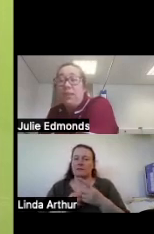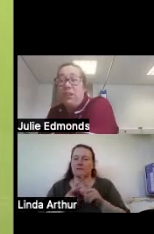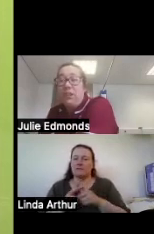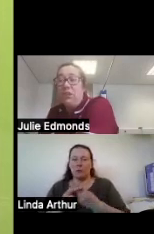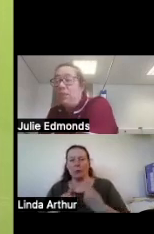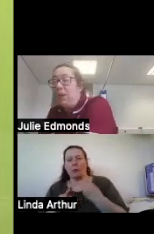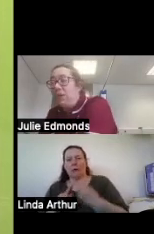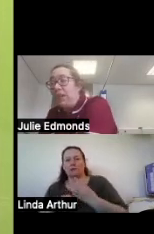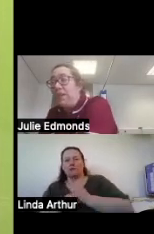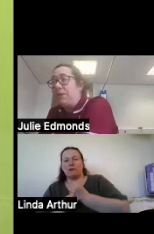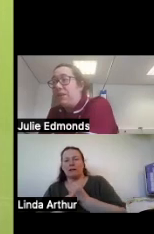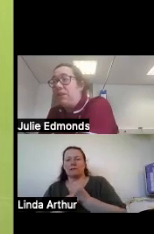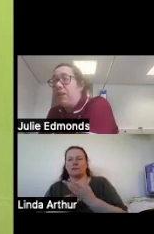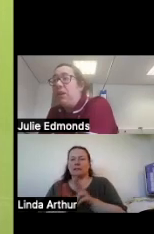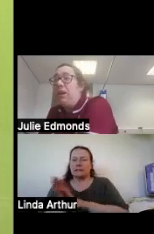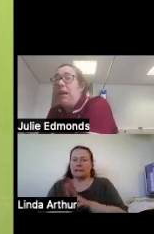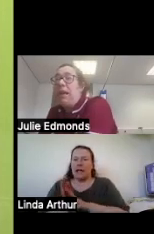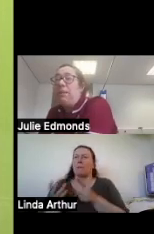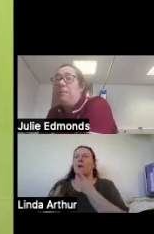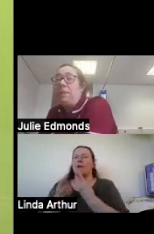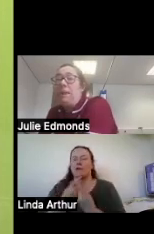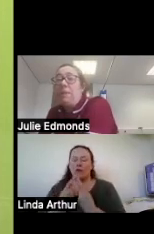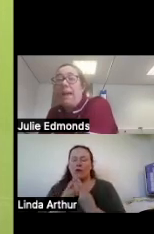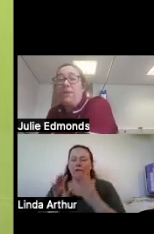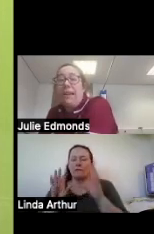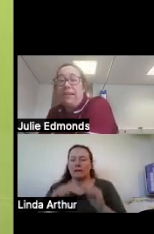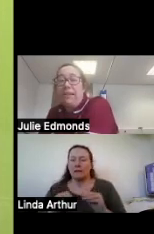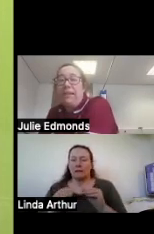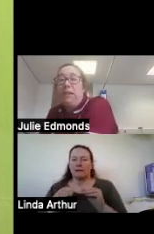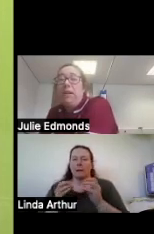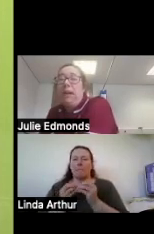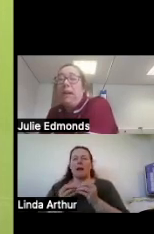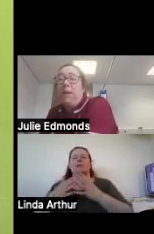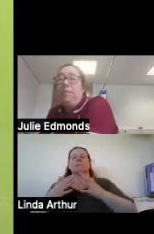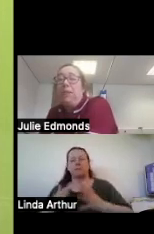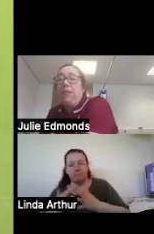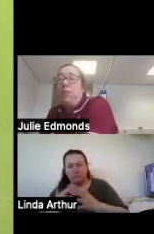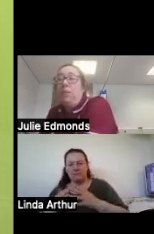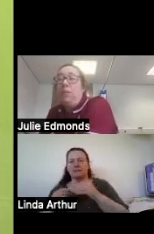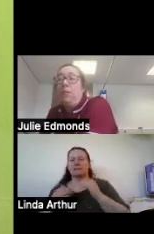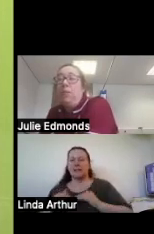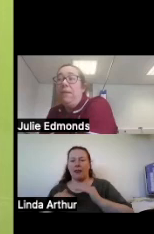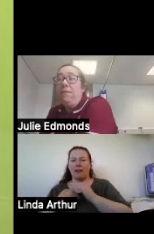stressful situations, you come out of your exam or interview, the bladder settles. But